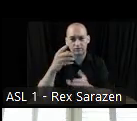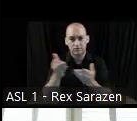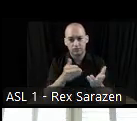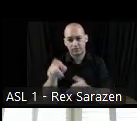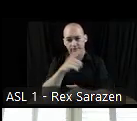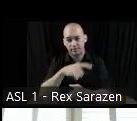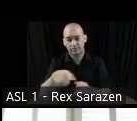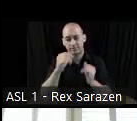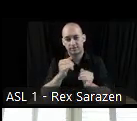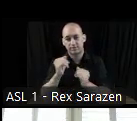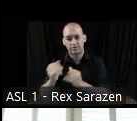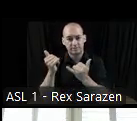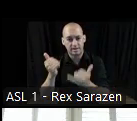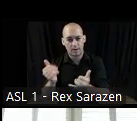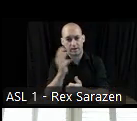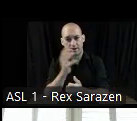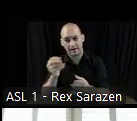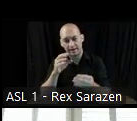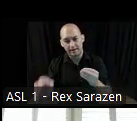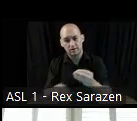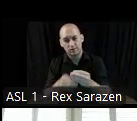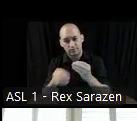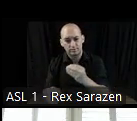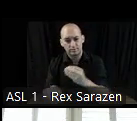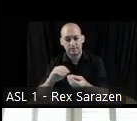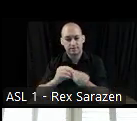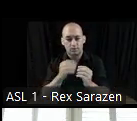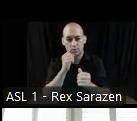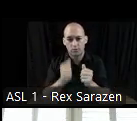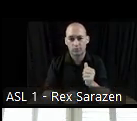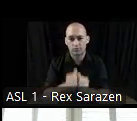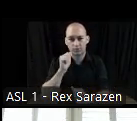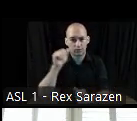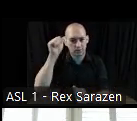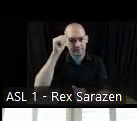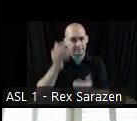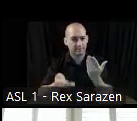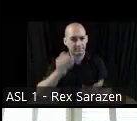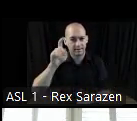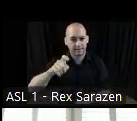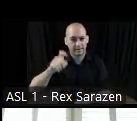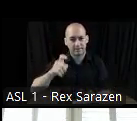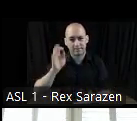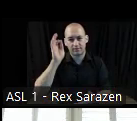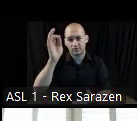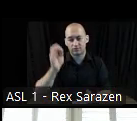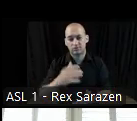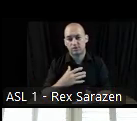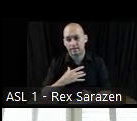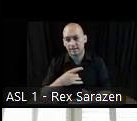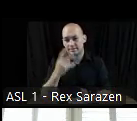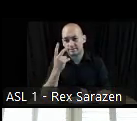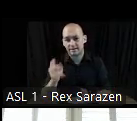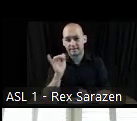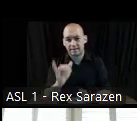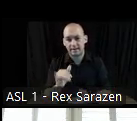the increasing amount of older adults that may need it in the future. So we would like to see that